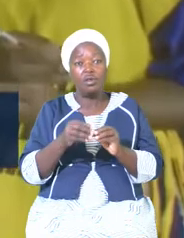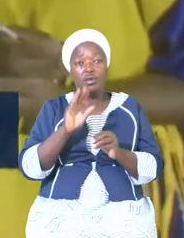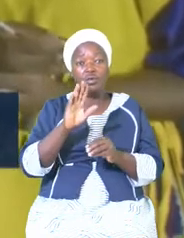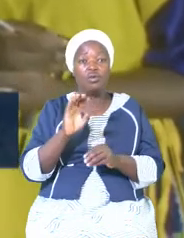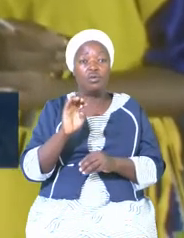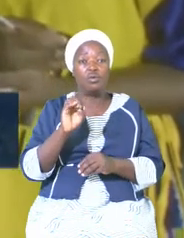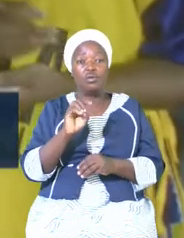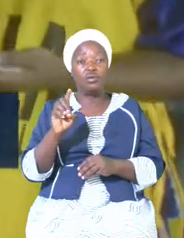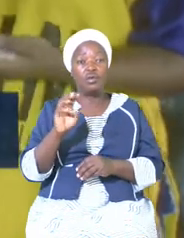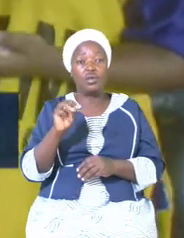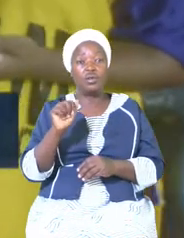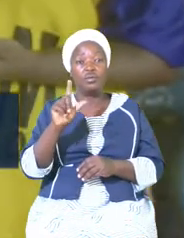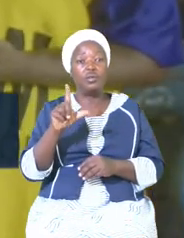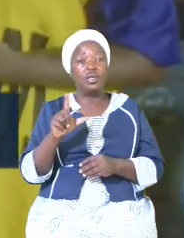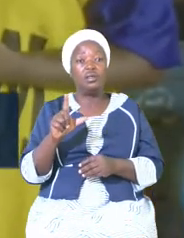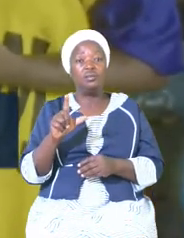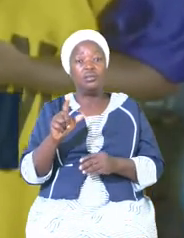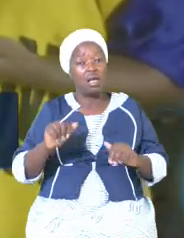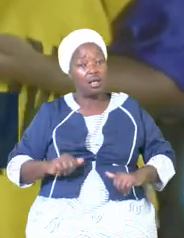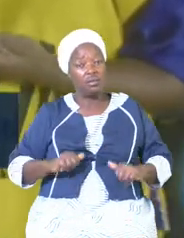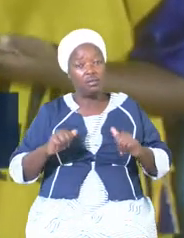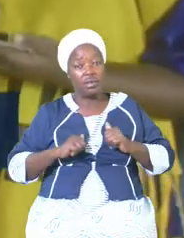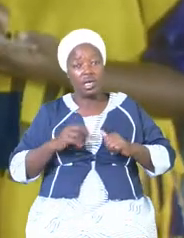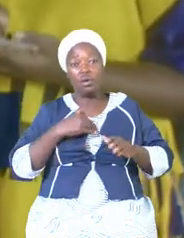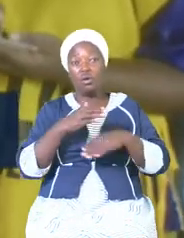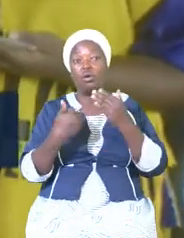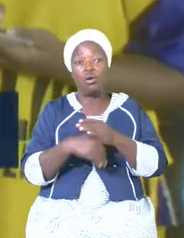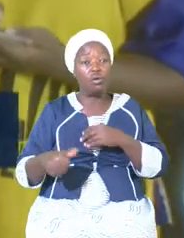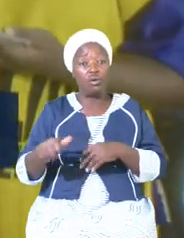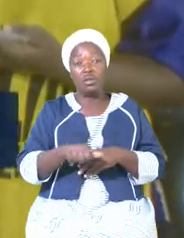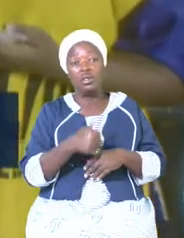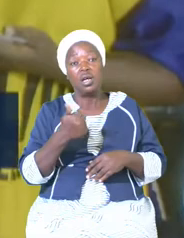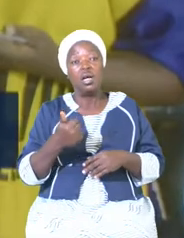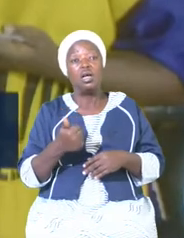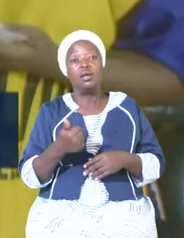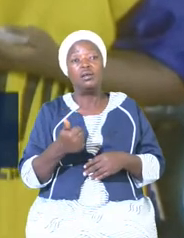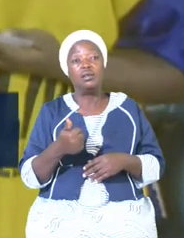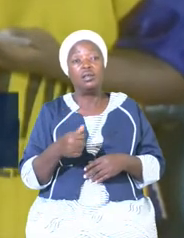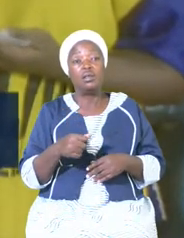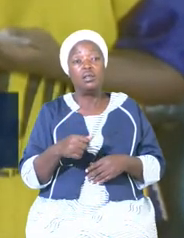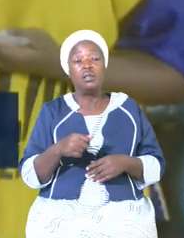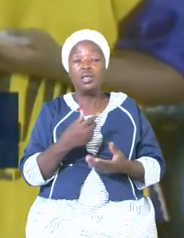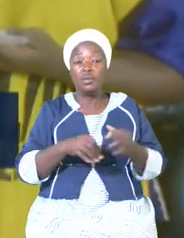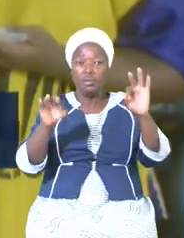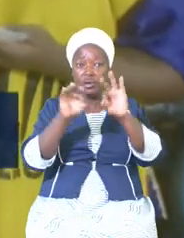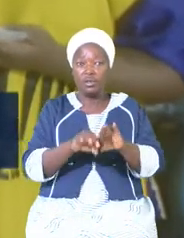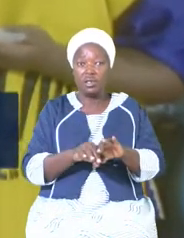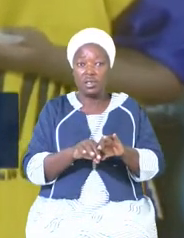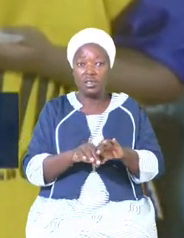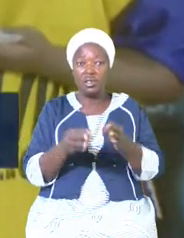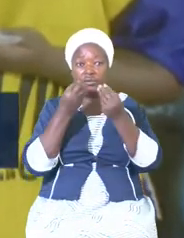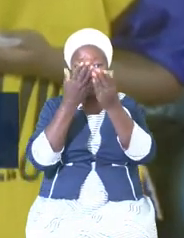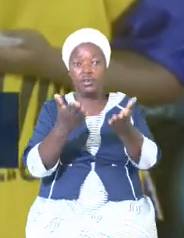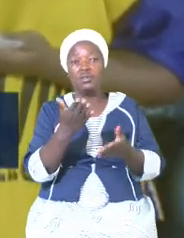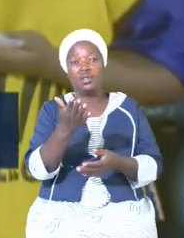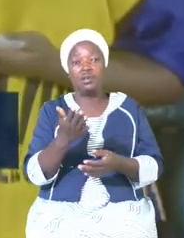and all the other important statistics that are there. Please fill them correctly They will